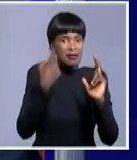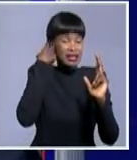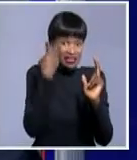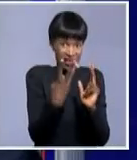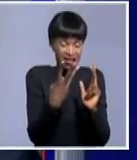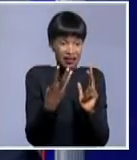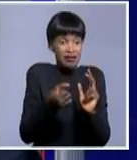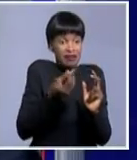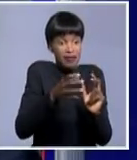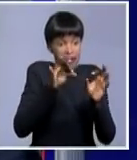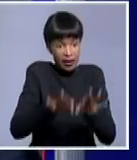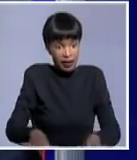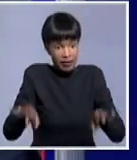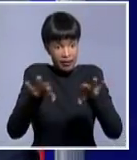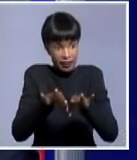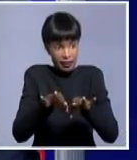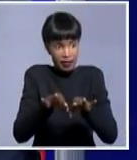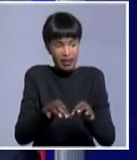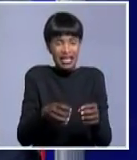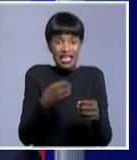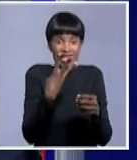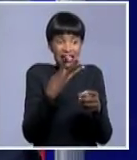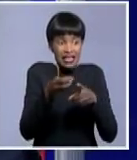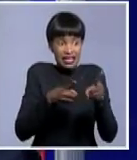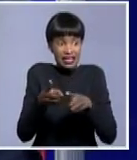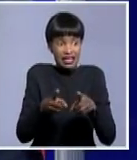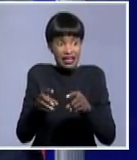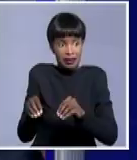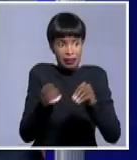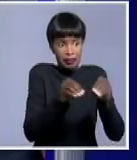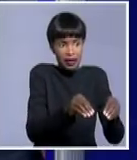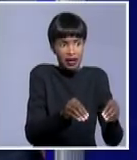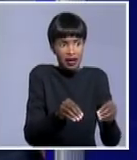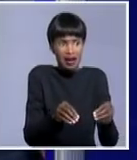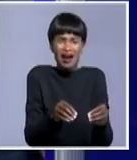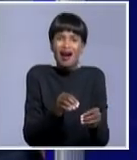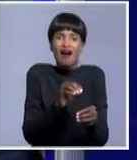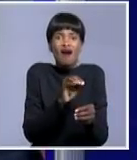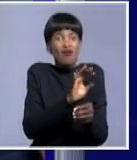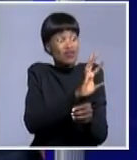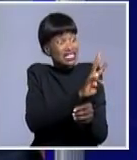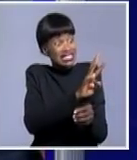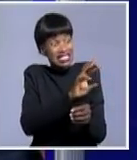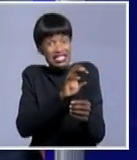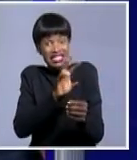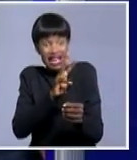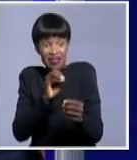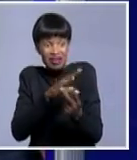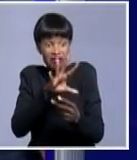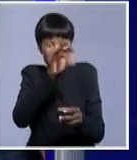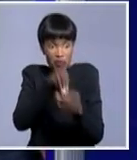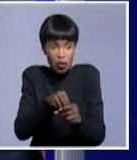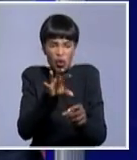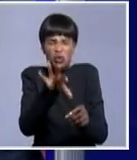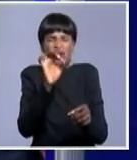resettled, and then three directors who have been resettled, out of almost 600 families. Can